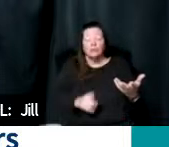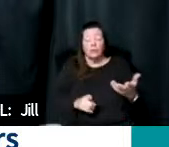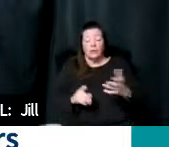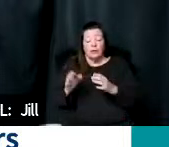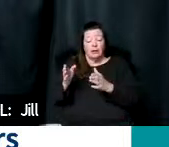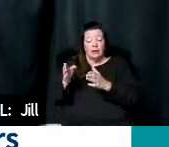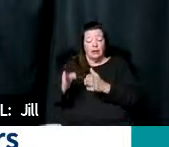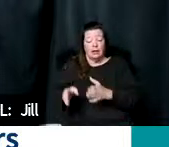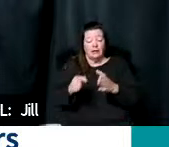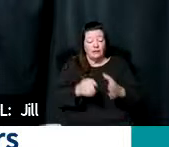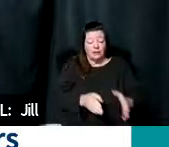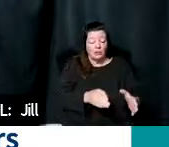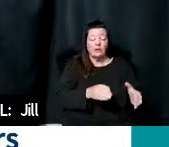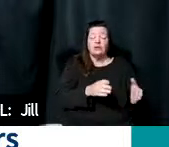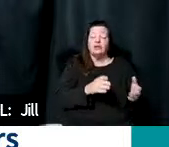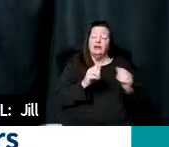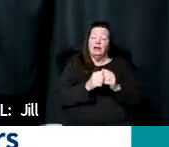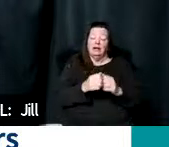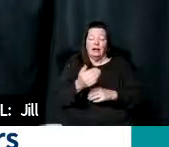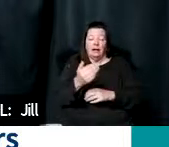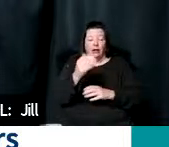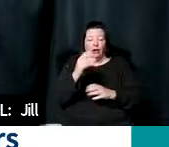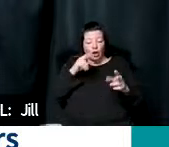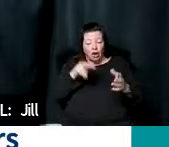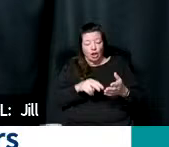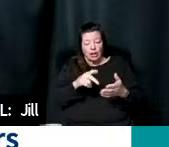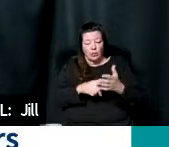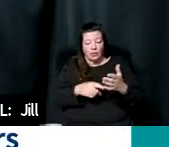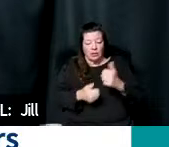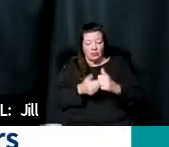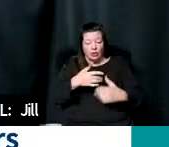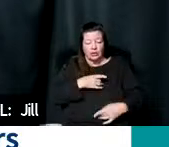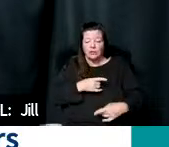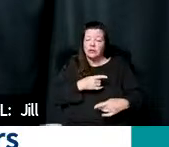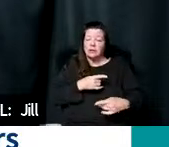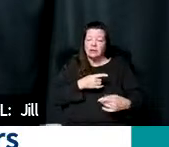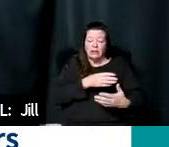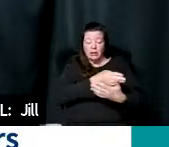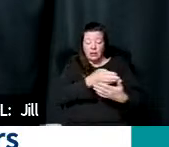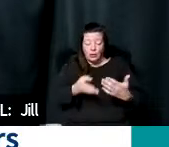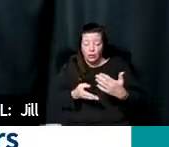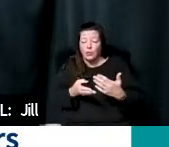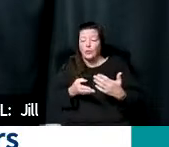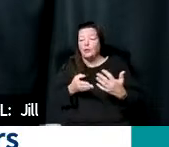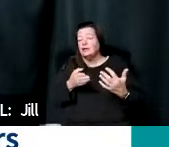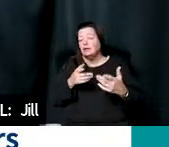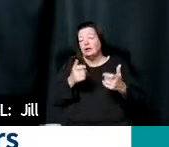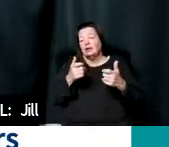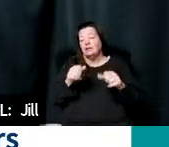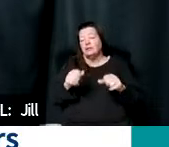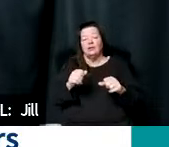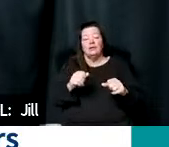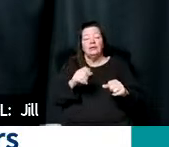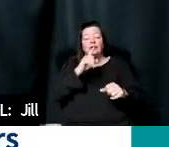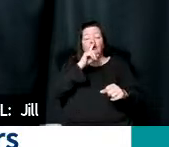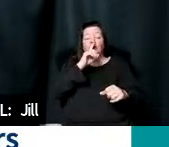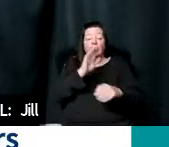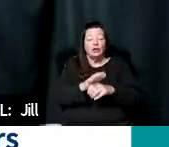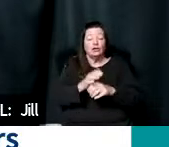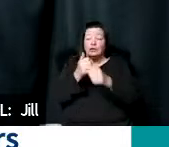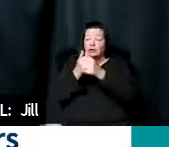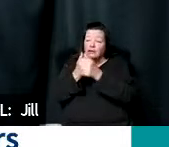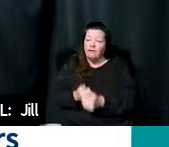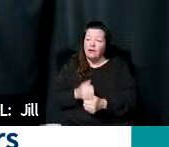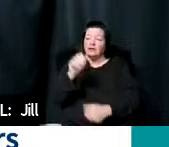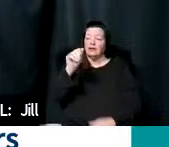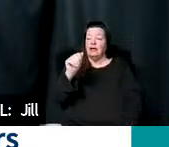individuals, our public, can focus on those things that they're most interested in and move through as quickly as possible. We ensured that it adheres to ADA standards,